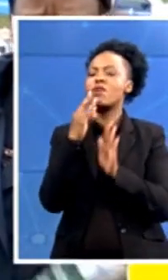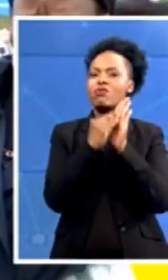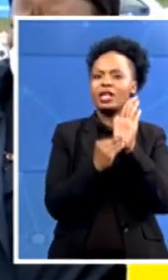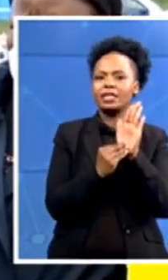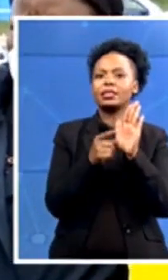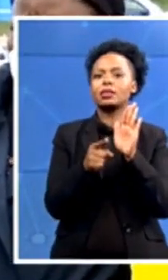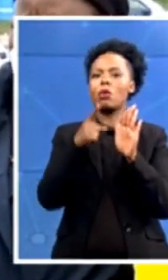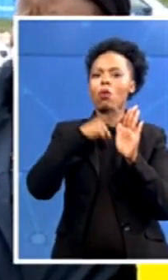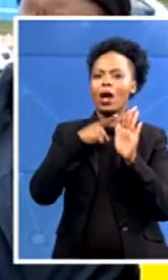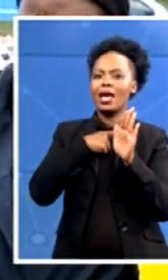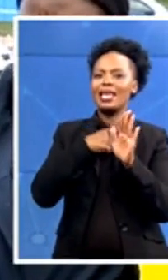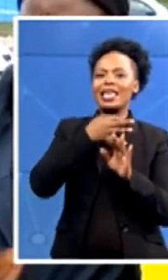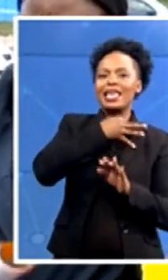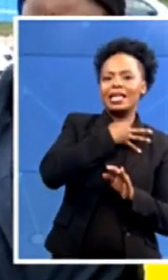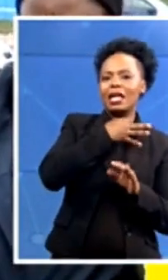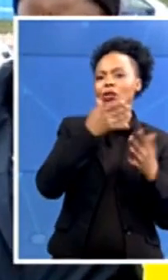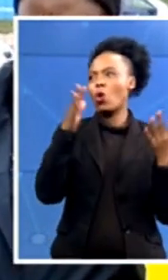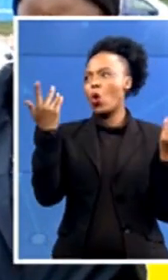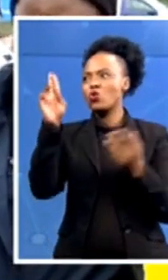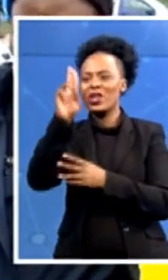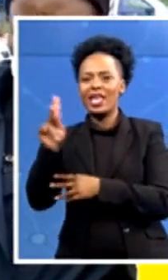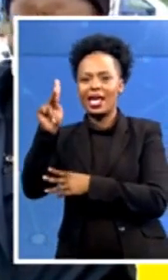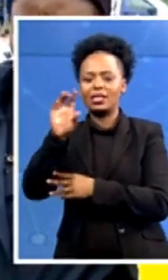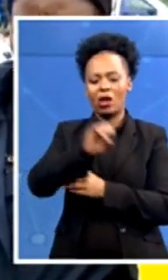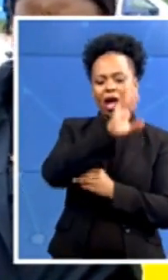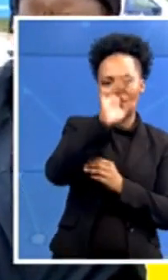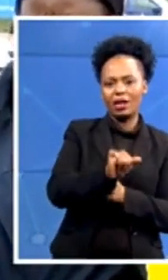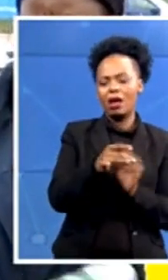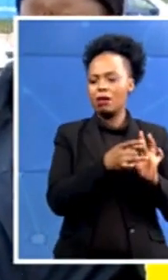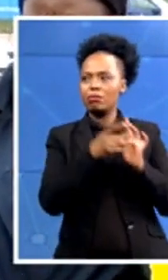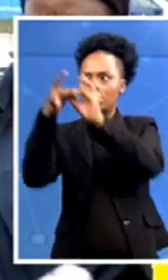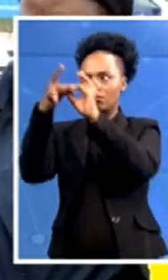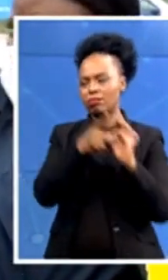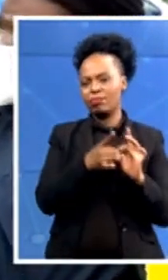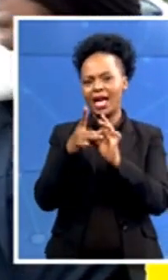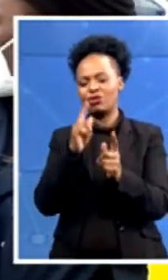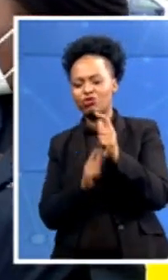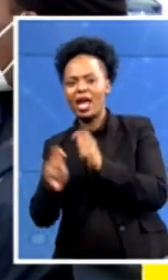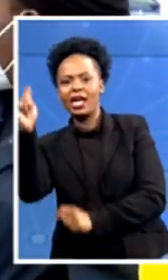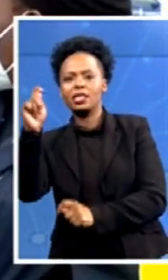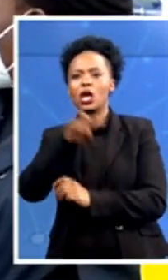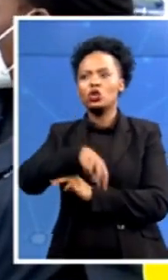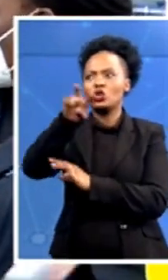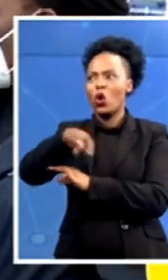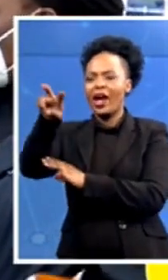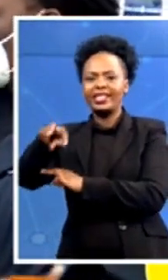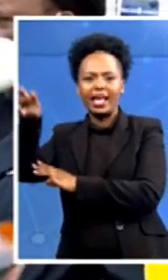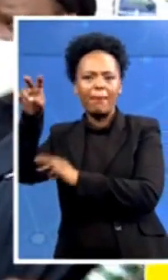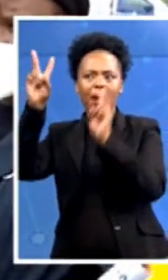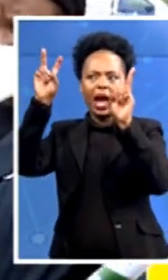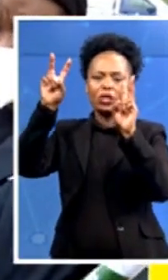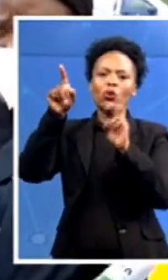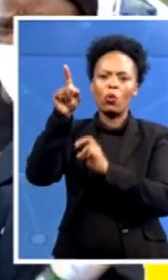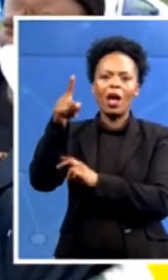the UK and South Africa in terms of trade, in terms of tourism. I think that matter will be sorted out. They said